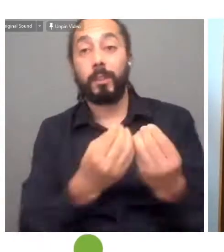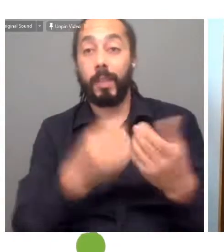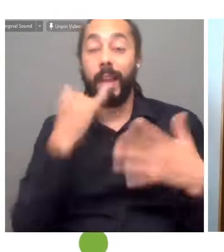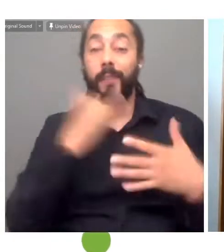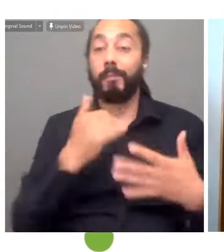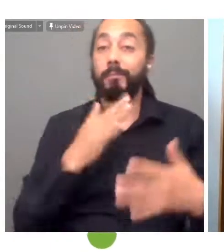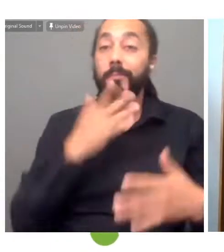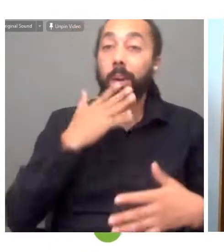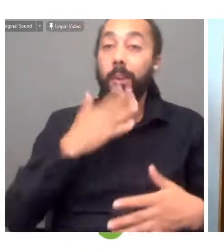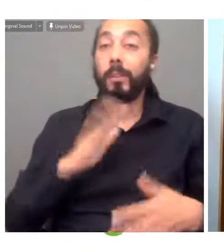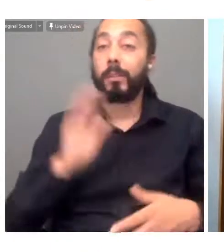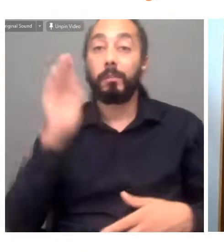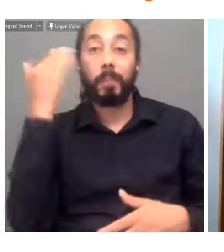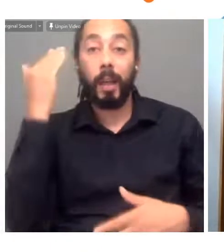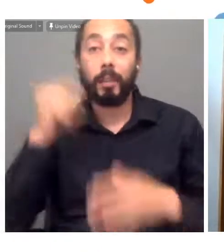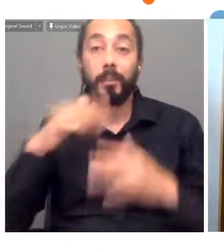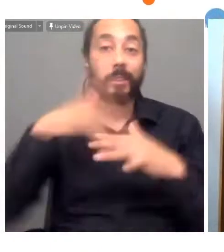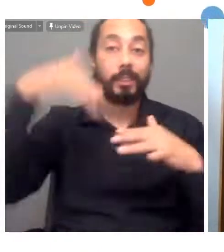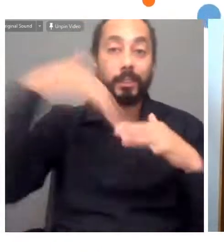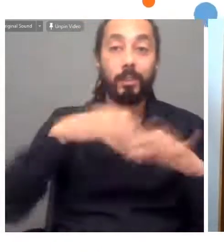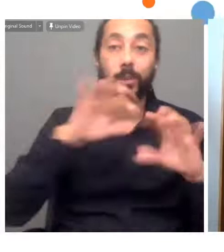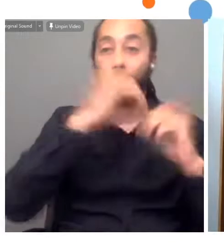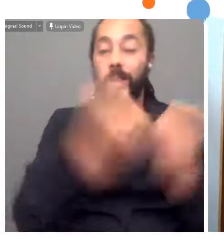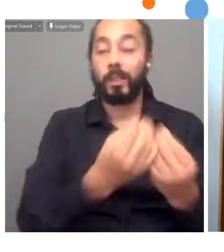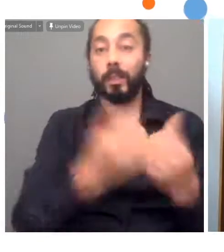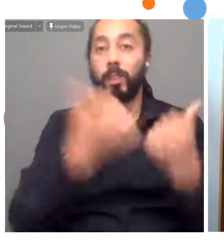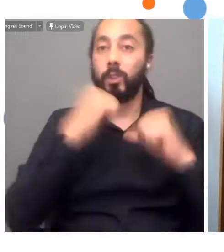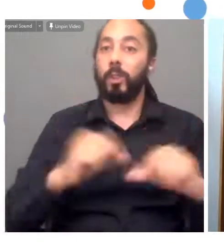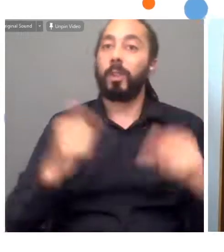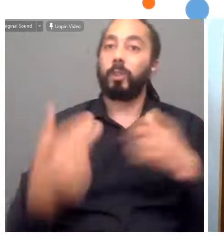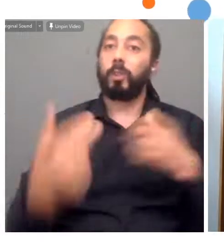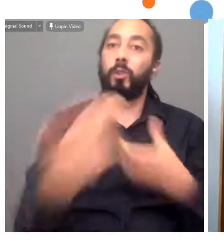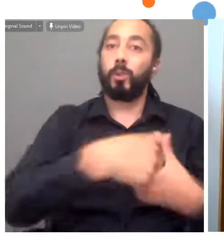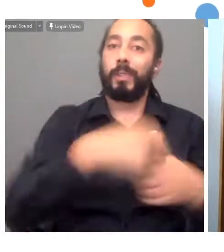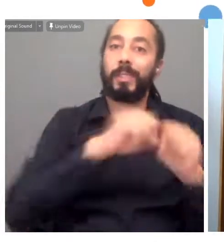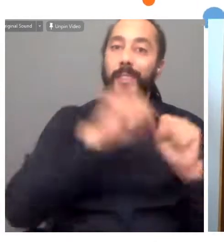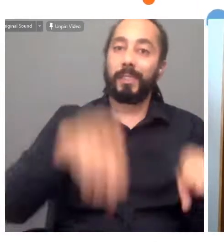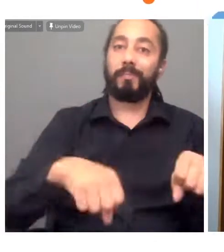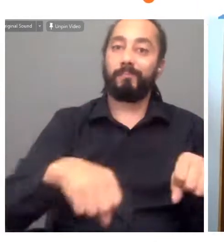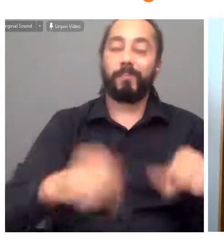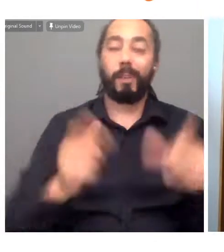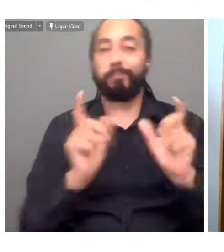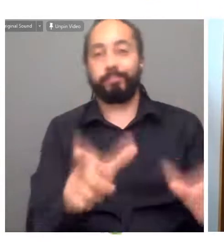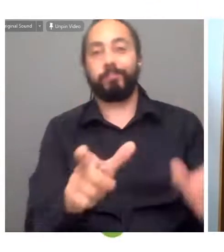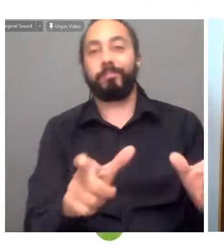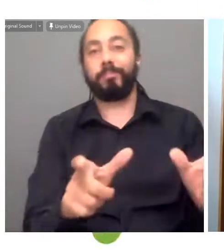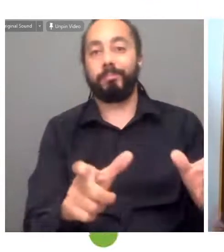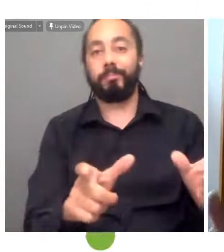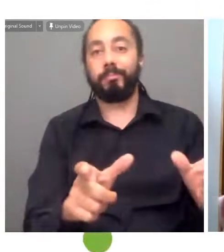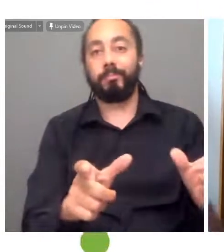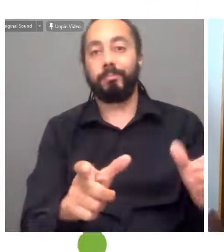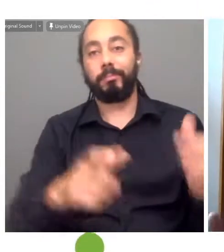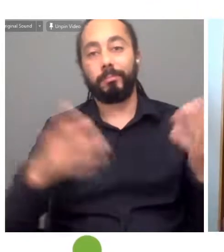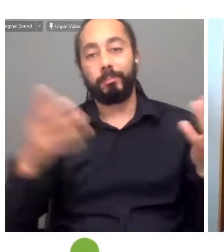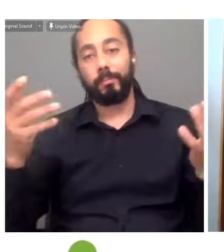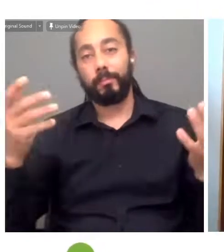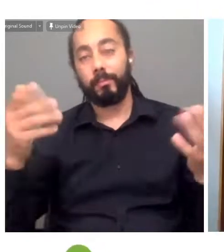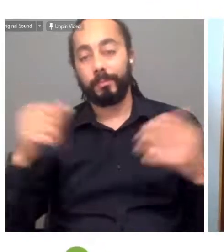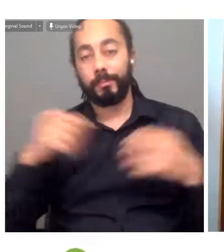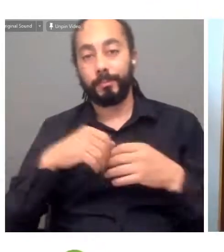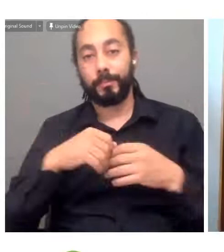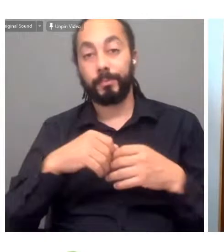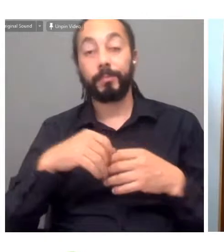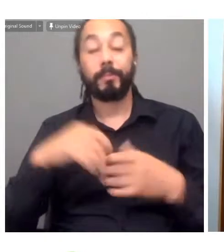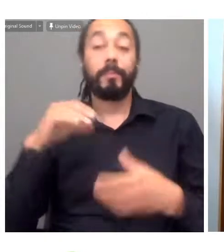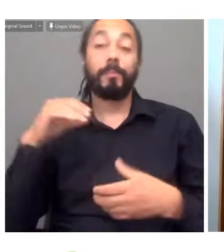or racialized organizations try to come into the system, there's no space anymore. And I mean, in an ideal world,